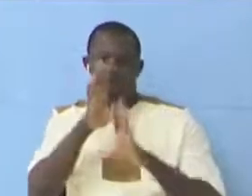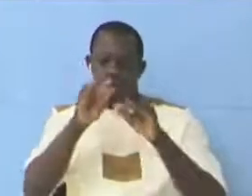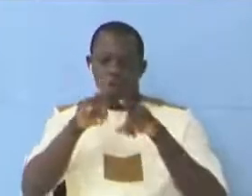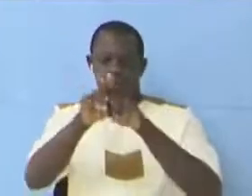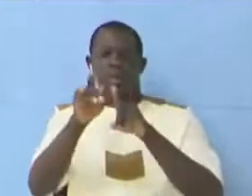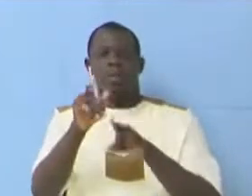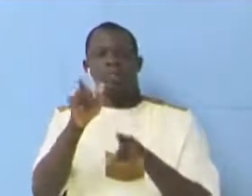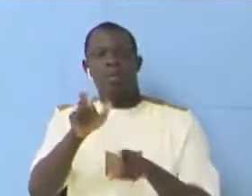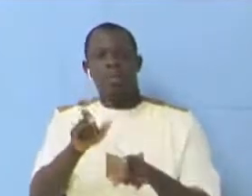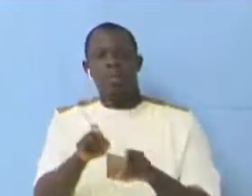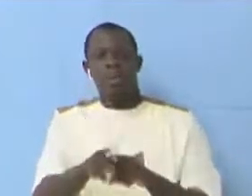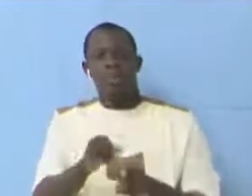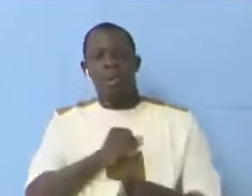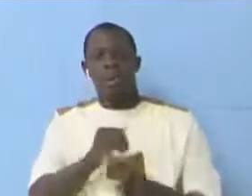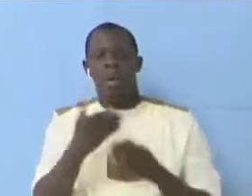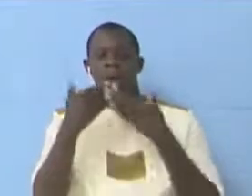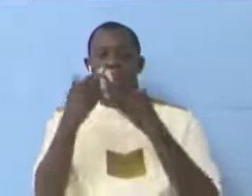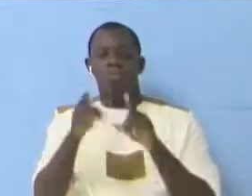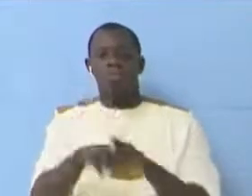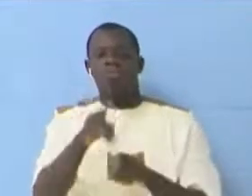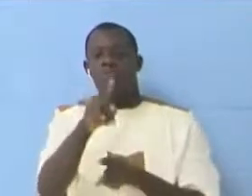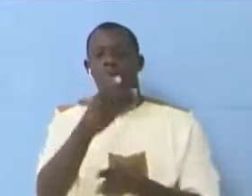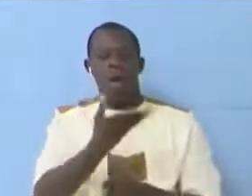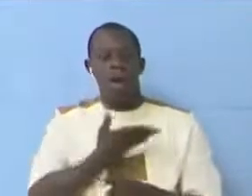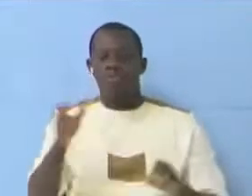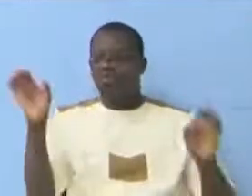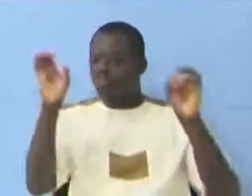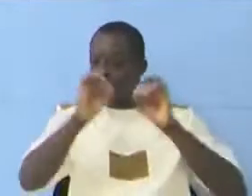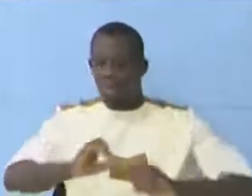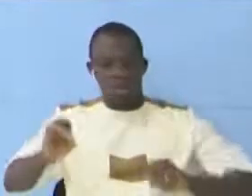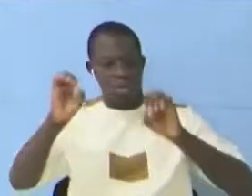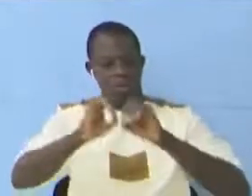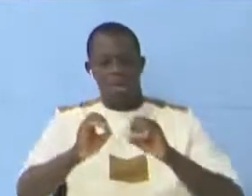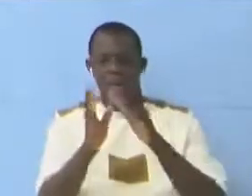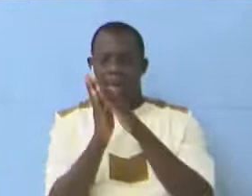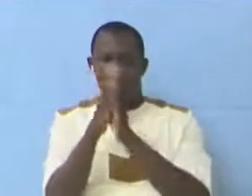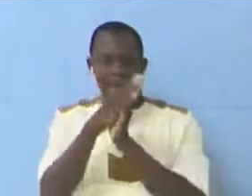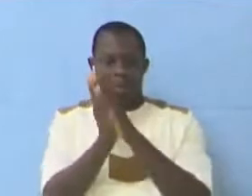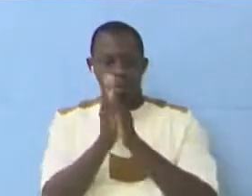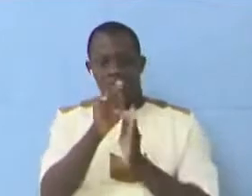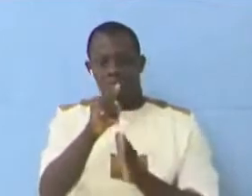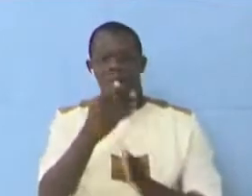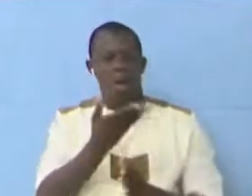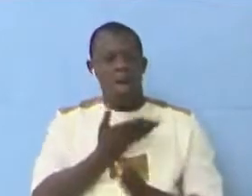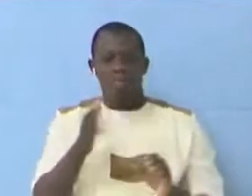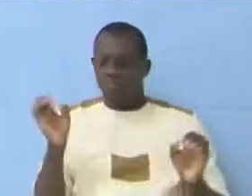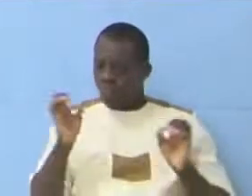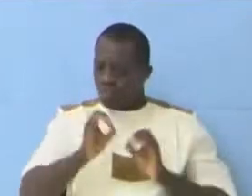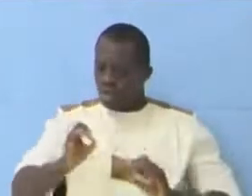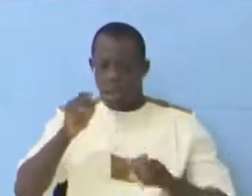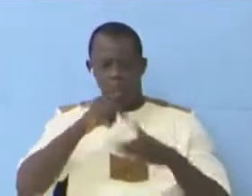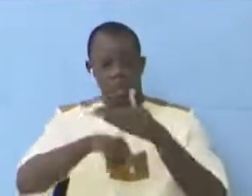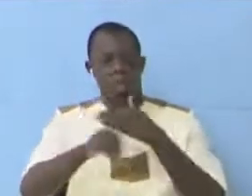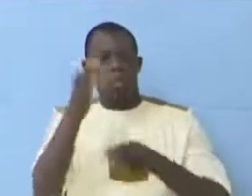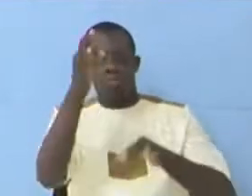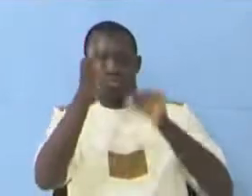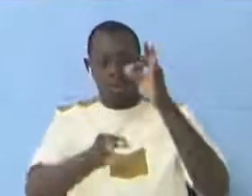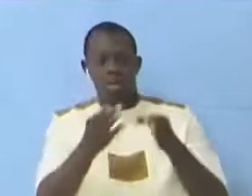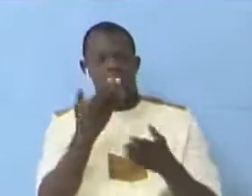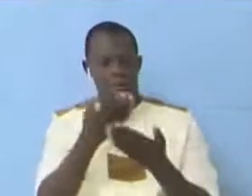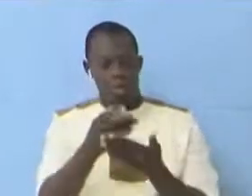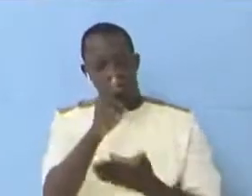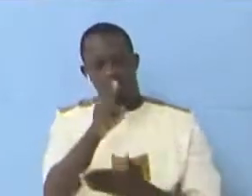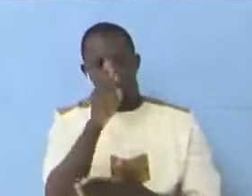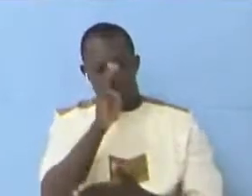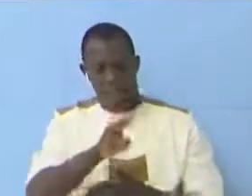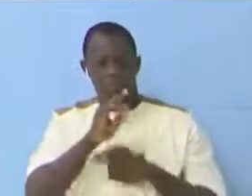is nothing against you. I've checked the records, but you've not been charged. There are no records in the courts. So, but just be patient.